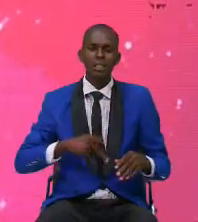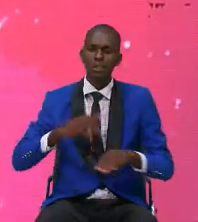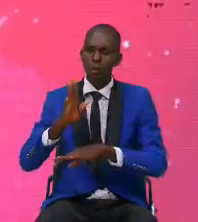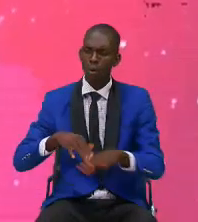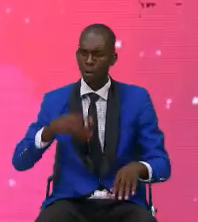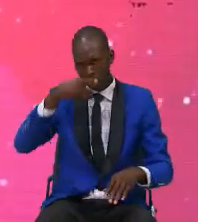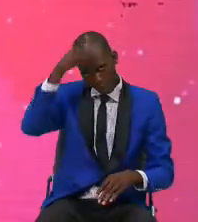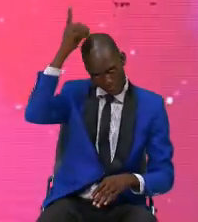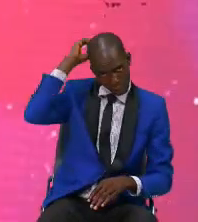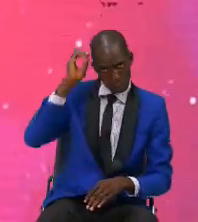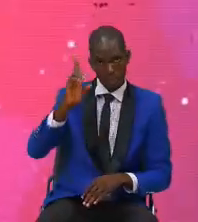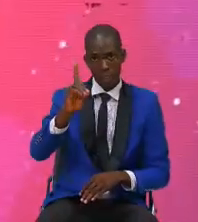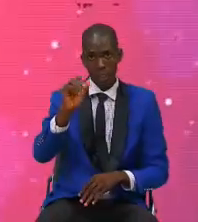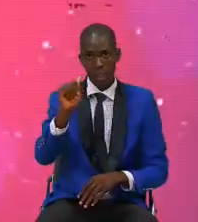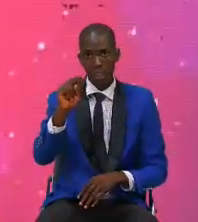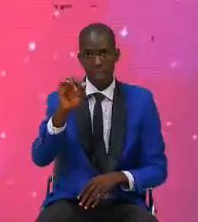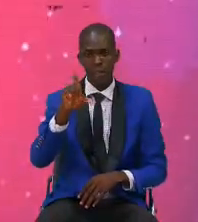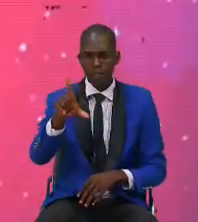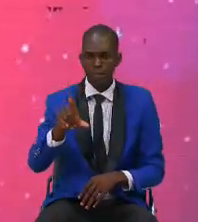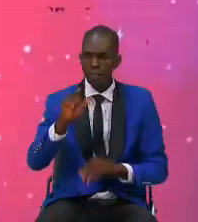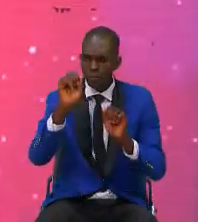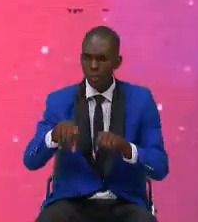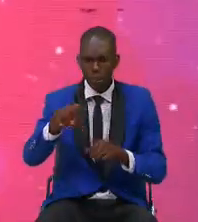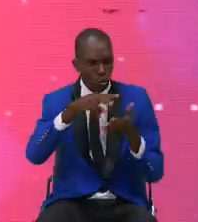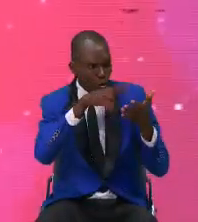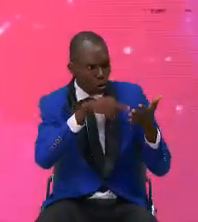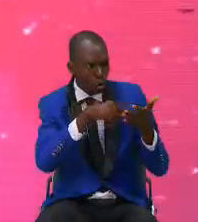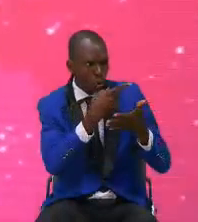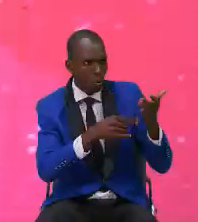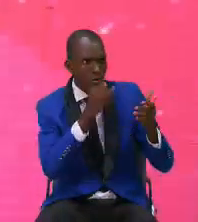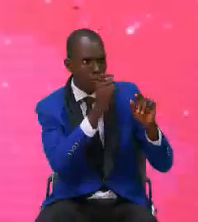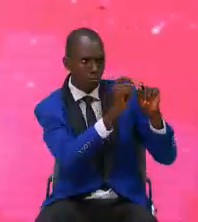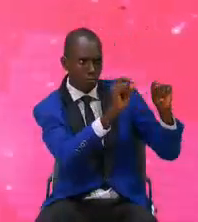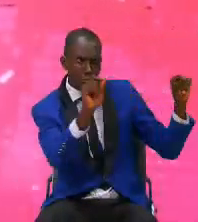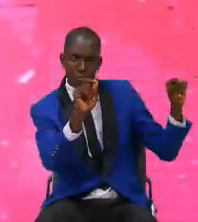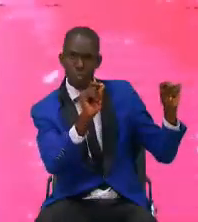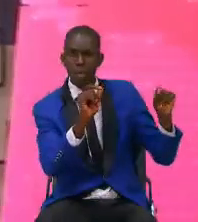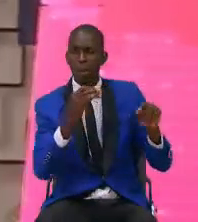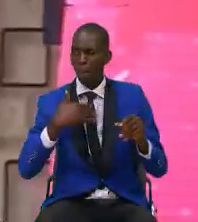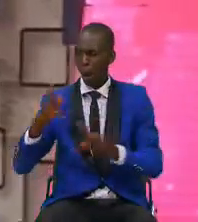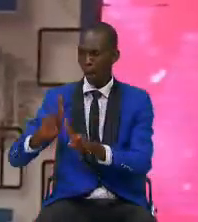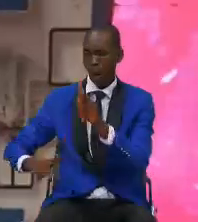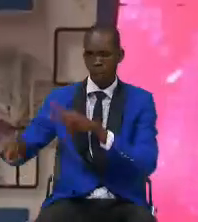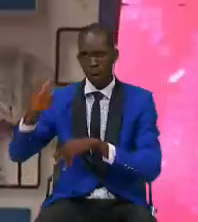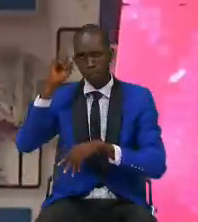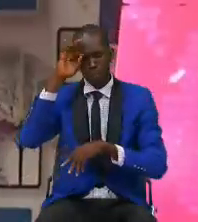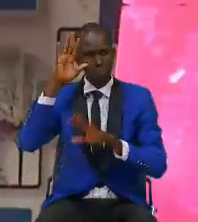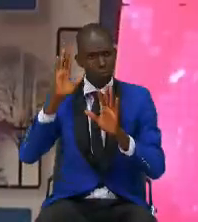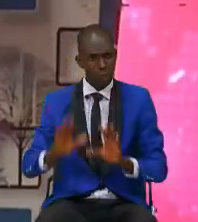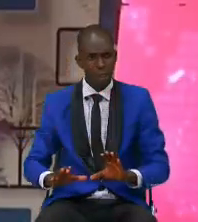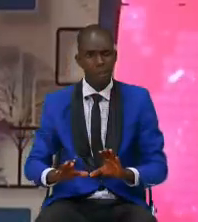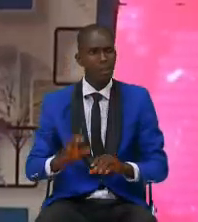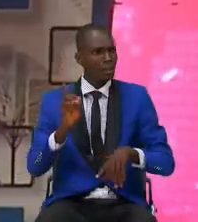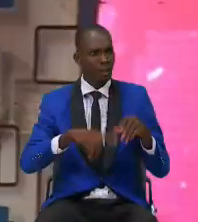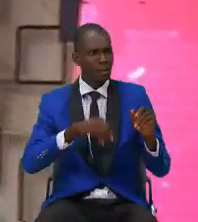you. Can you read the writing that the astrologers cannot read? That the Chaldeans cannot read?